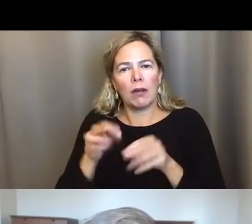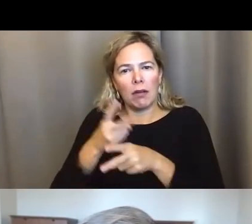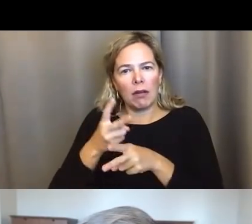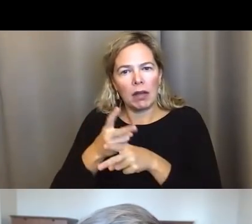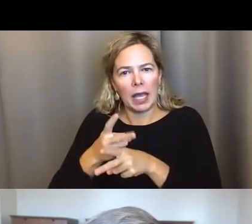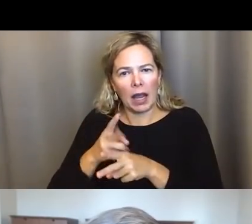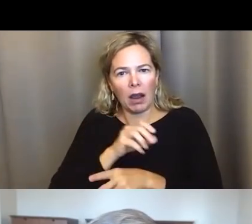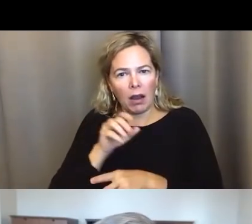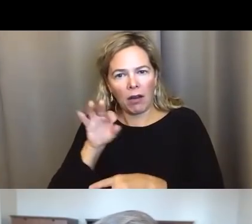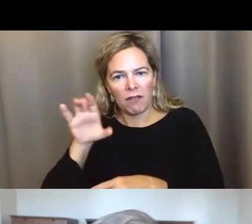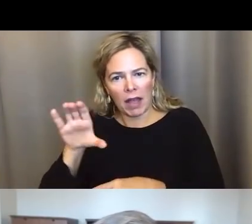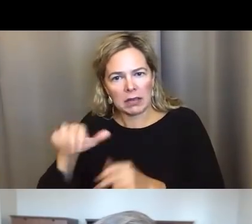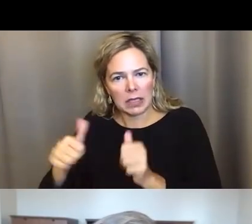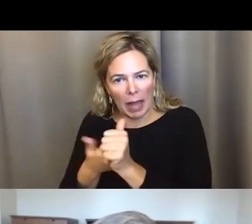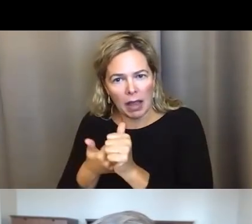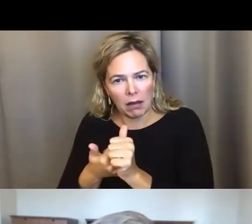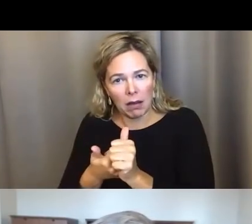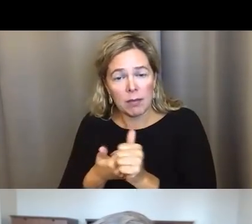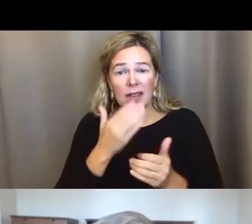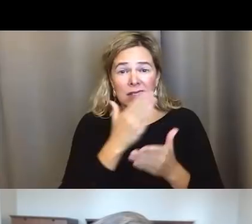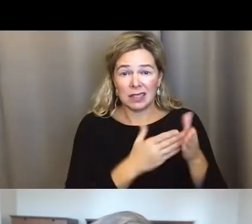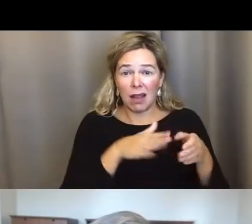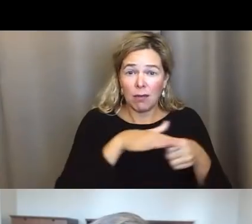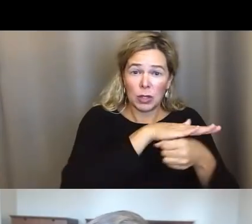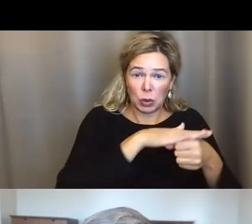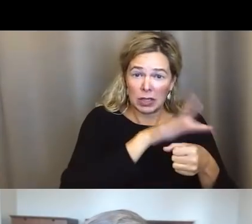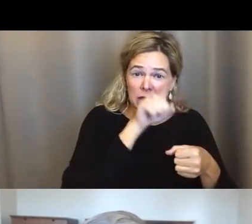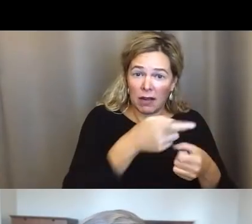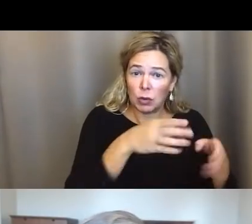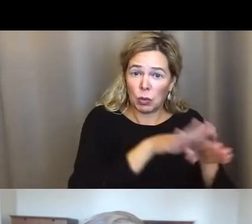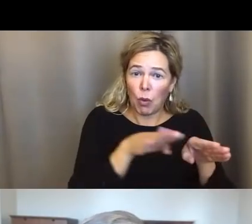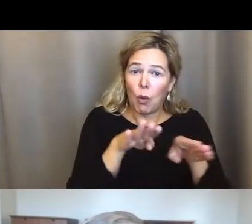close some units in order to get some of the